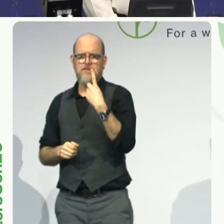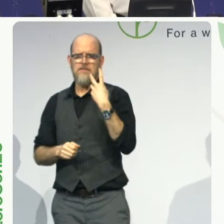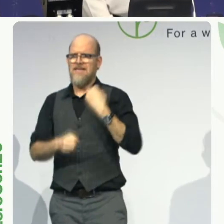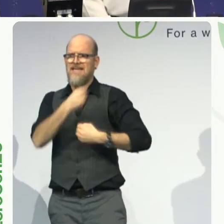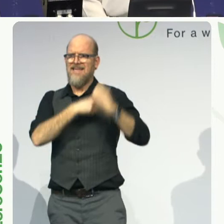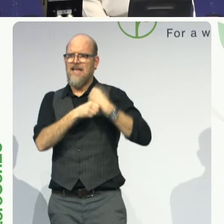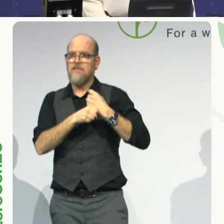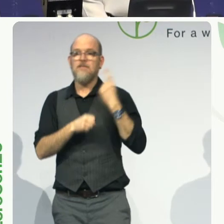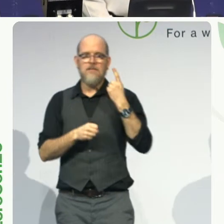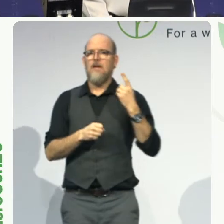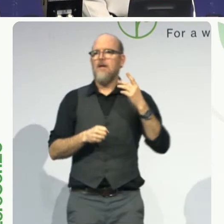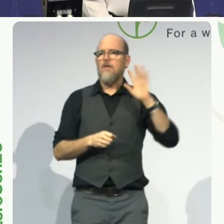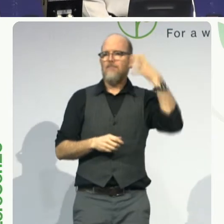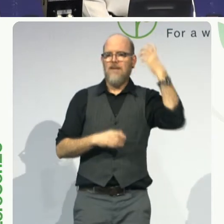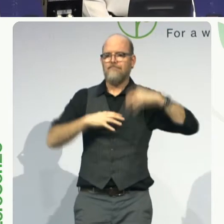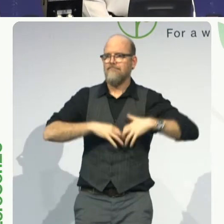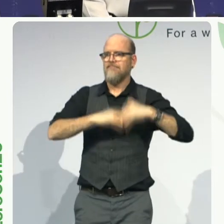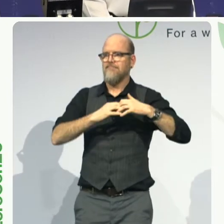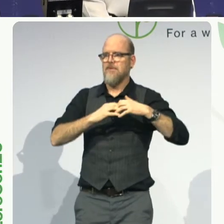center. But these